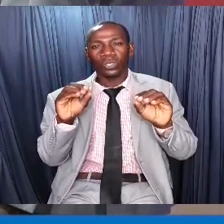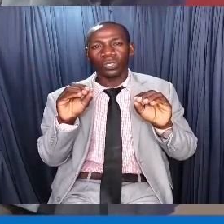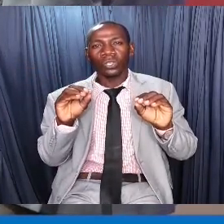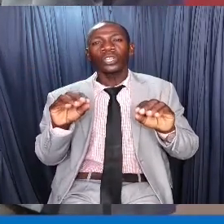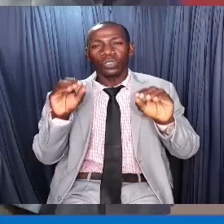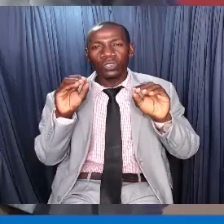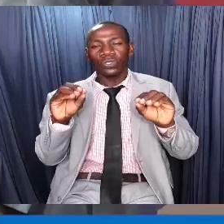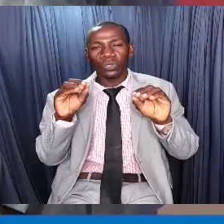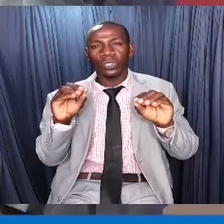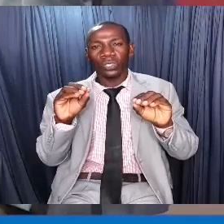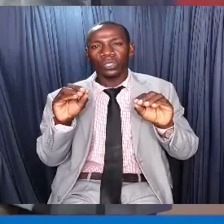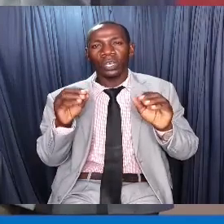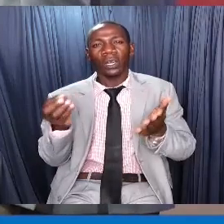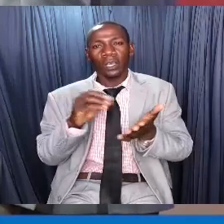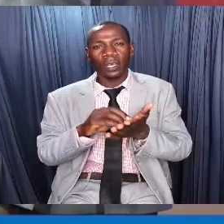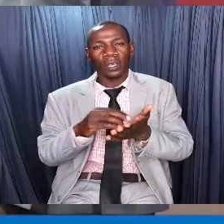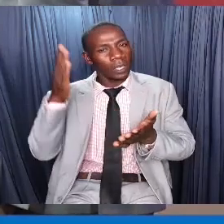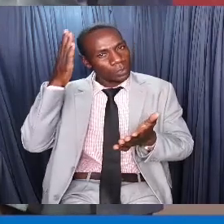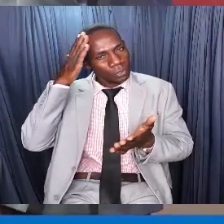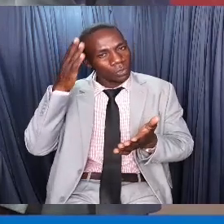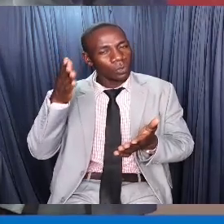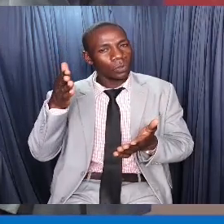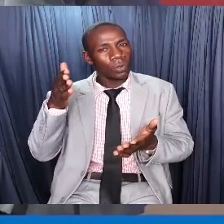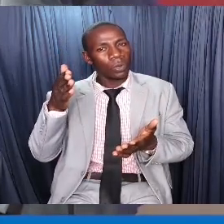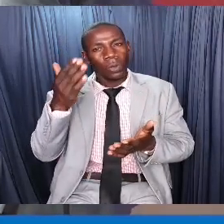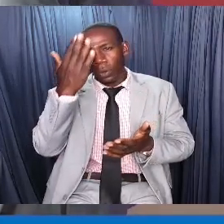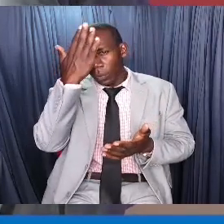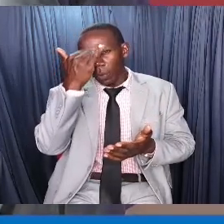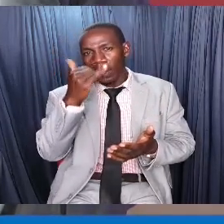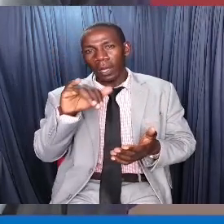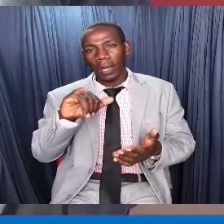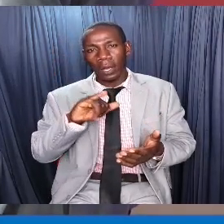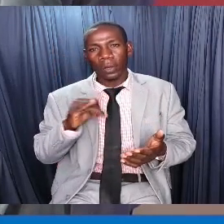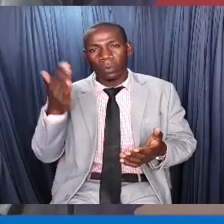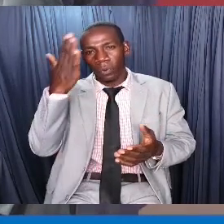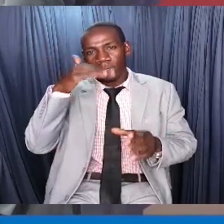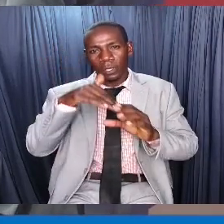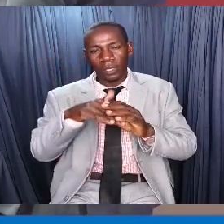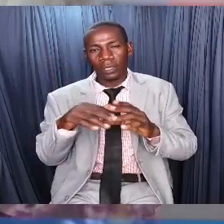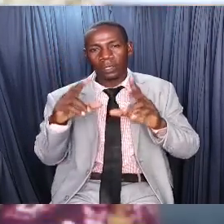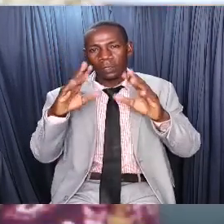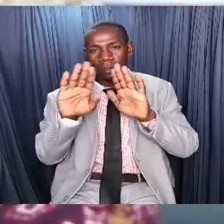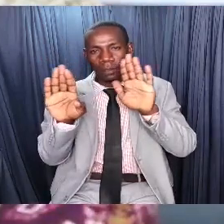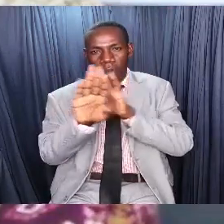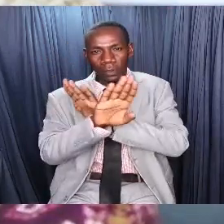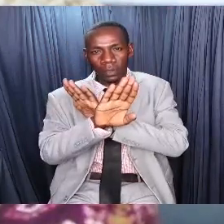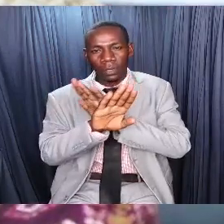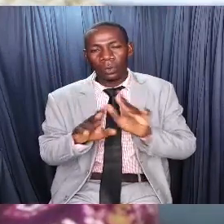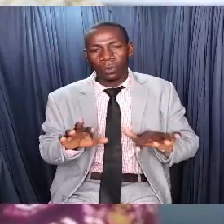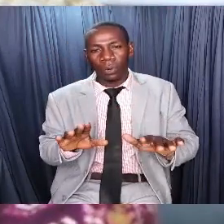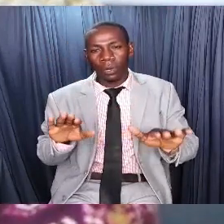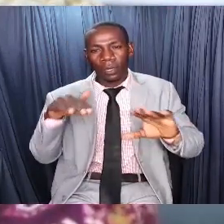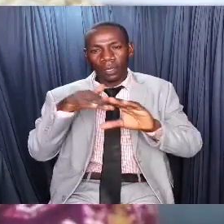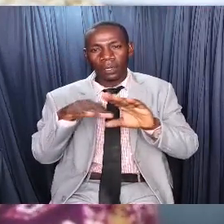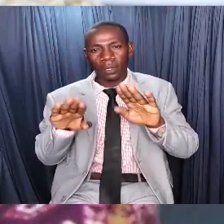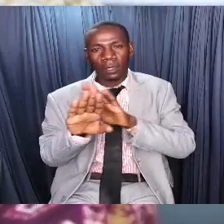taught. Unafundishwa. You are taught again. Hata ujue. Till you know. Kwa nini ulikuwa kwa ile giza? Why were you in darkness? Na kwa nini ulikuwa unatembea katika hiyo giza? And why